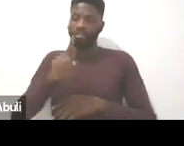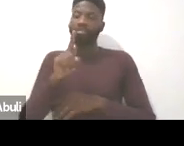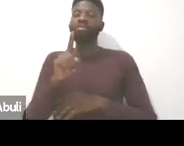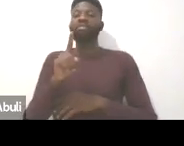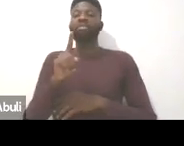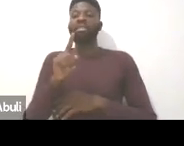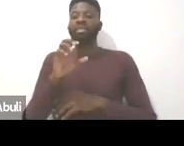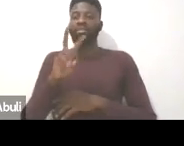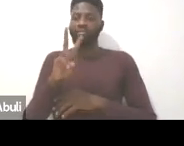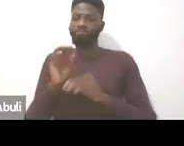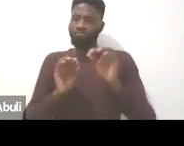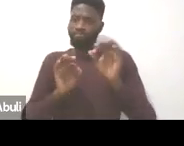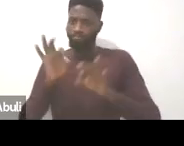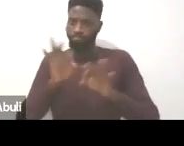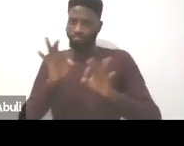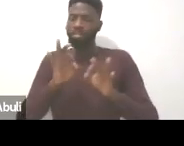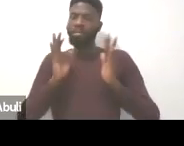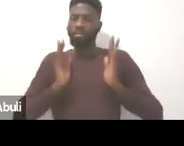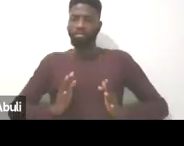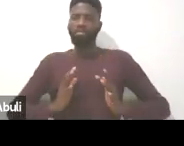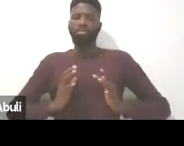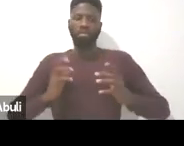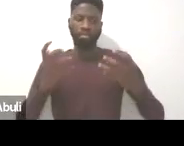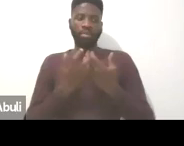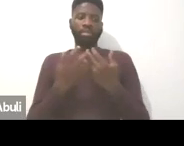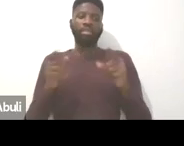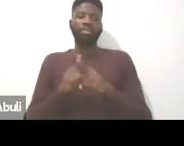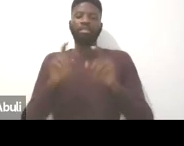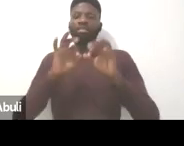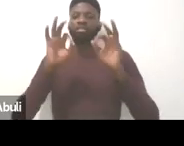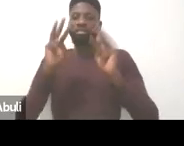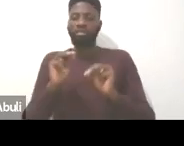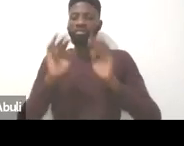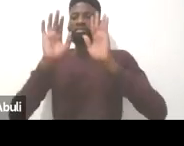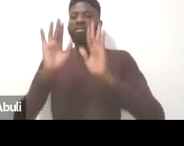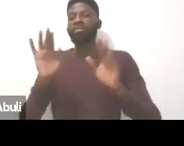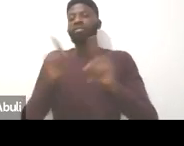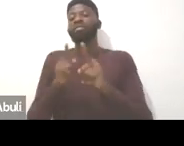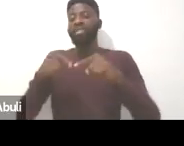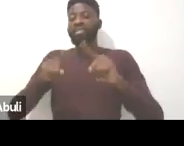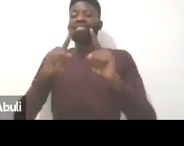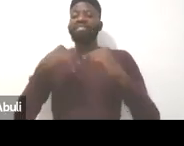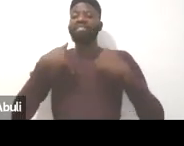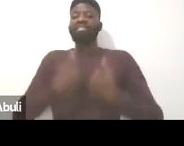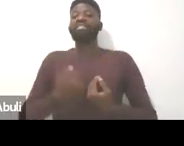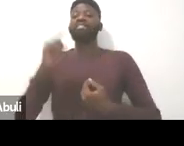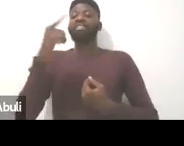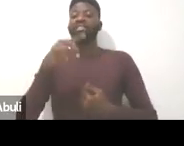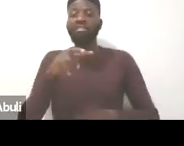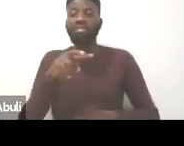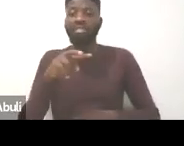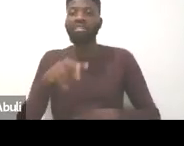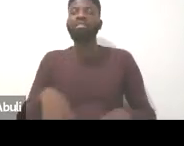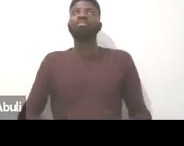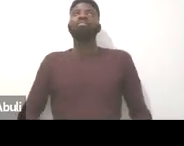your format is very important because again, we would not even hata nyinyi mshachoka kuangalia ile ya kwanza bila hata